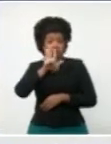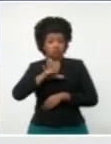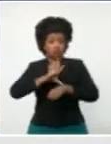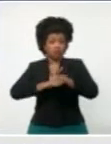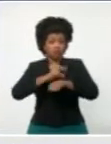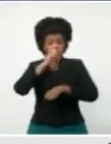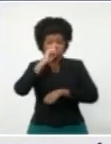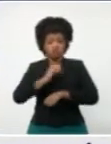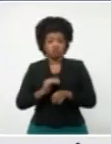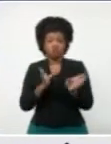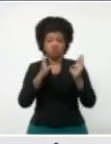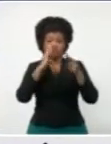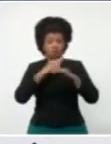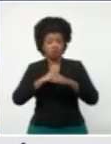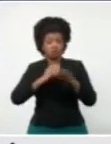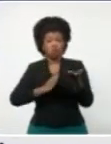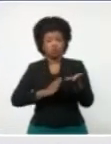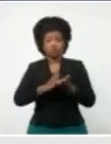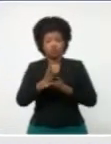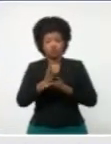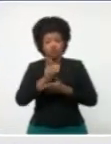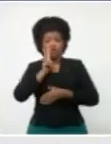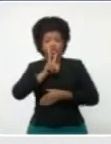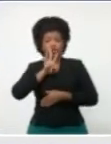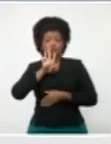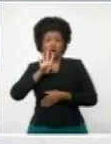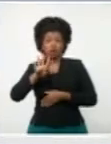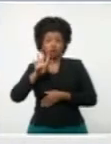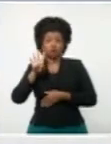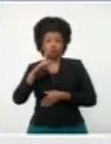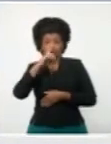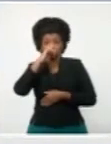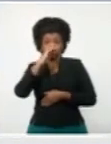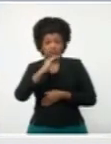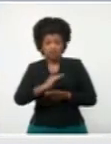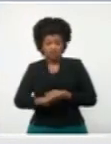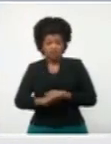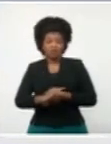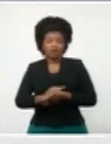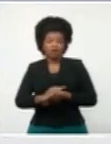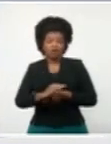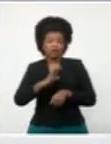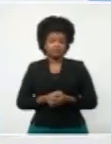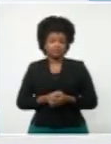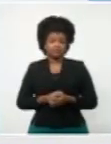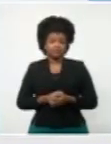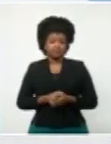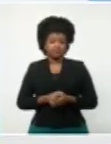them have had a positive recovery.